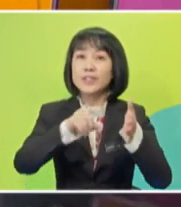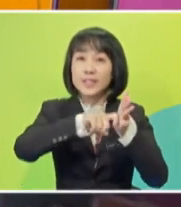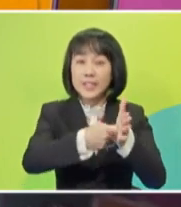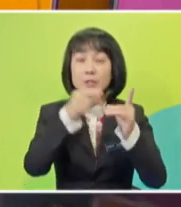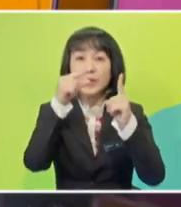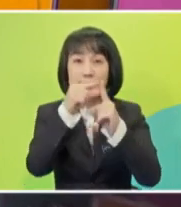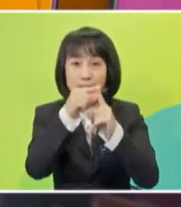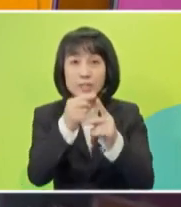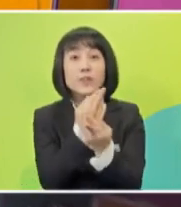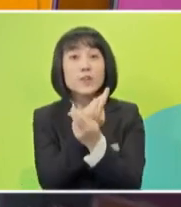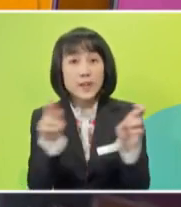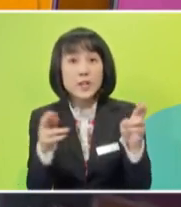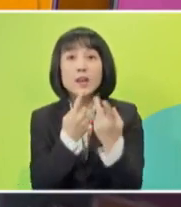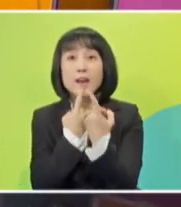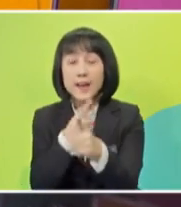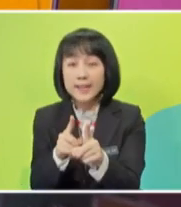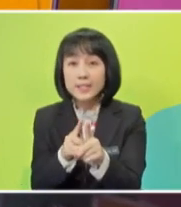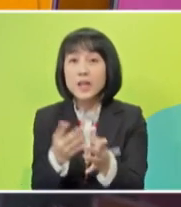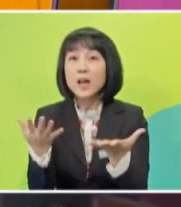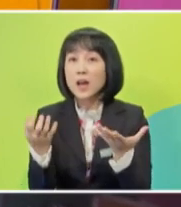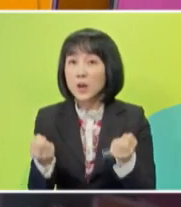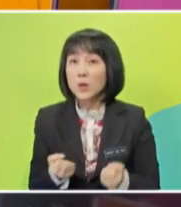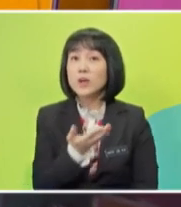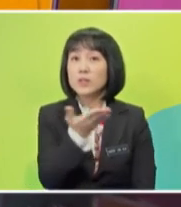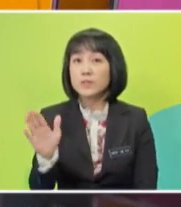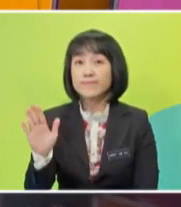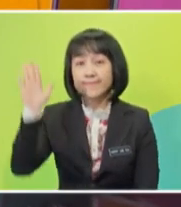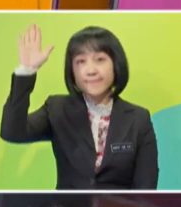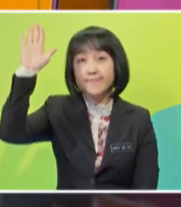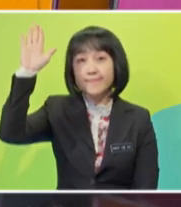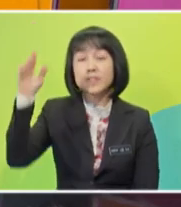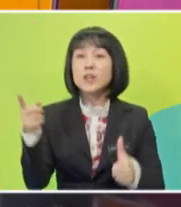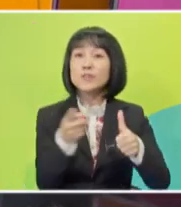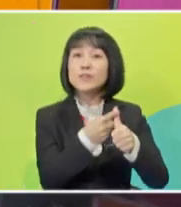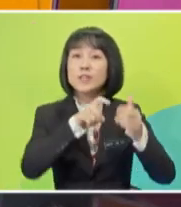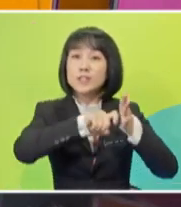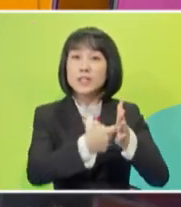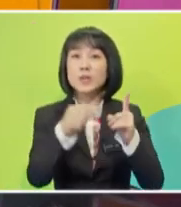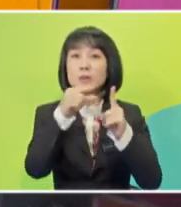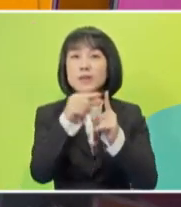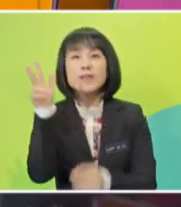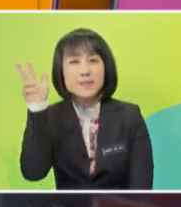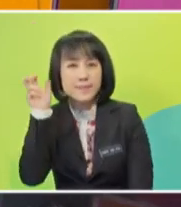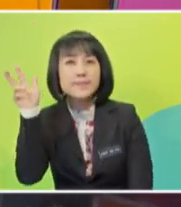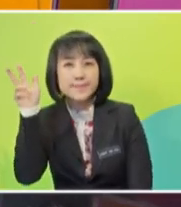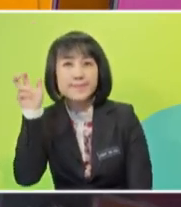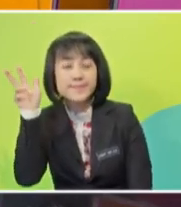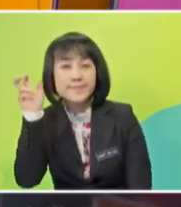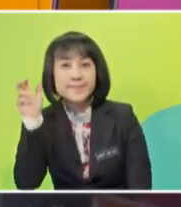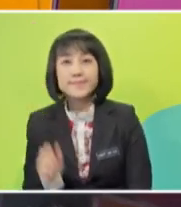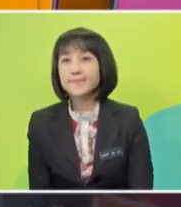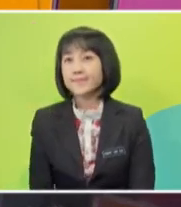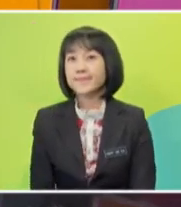to answer, I want you to raise your hand. Okay, so the first keyword. Okay, listen carefully. The first keyword,